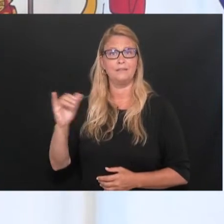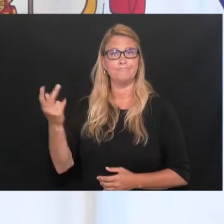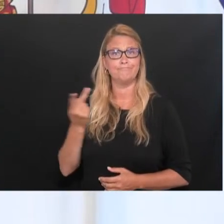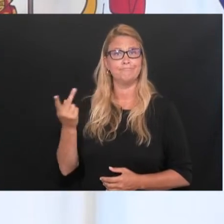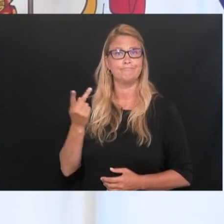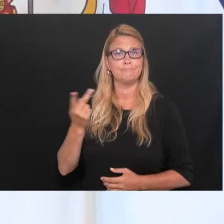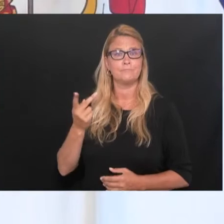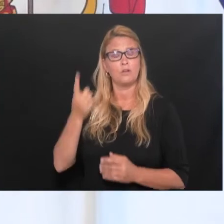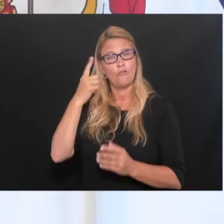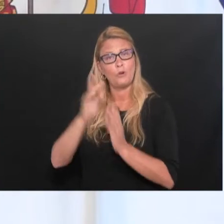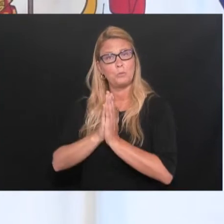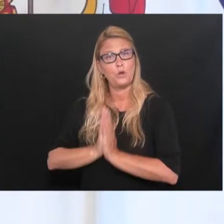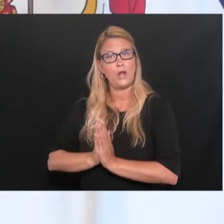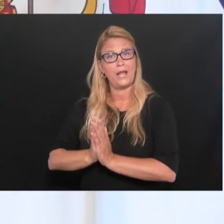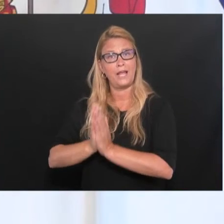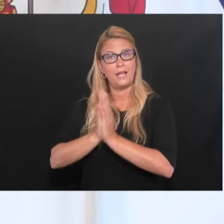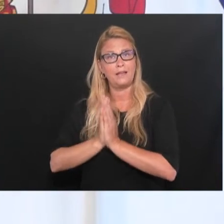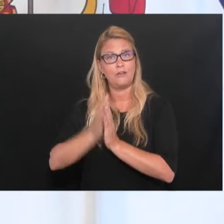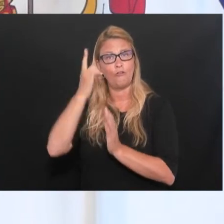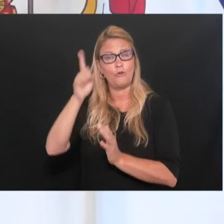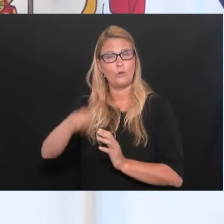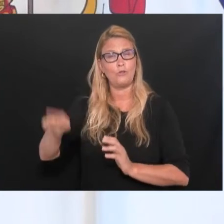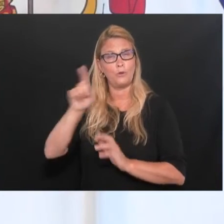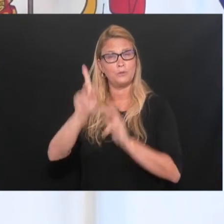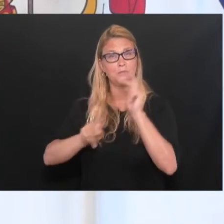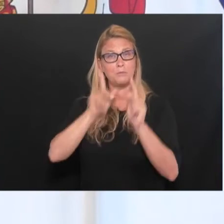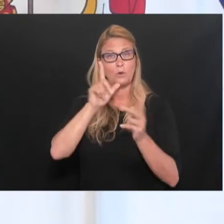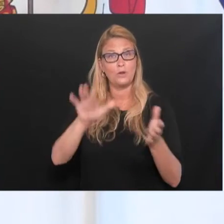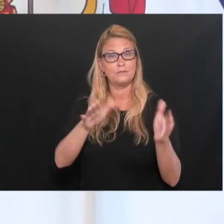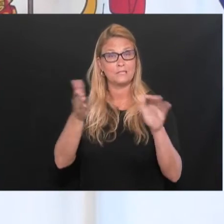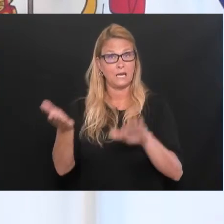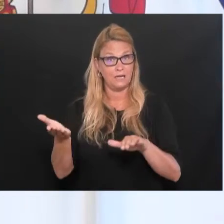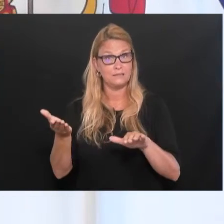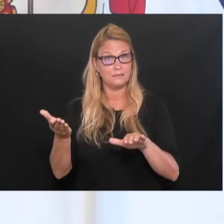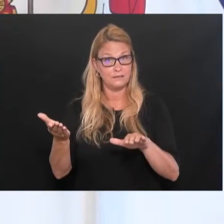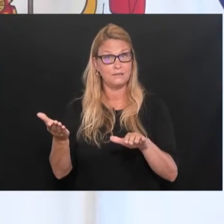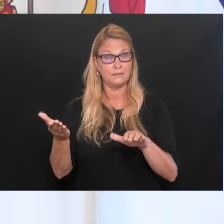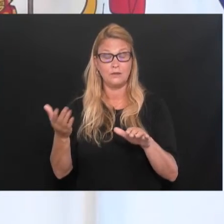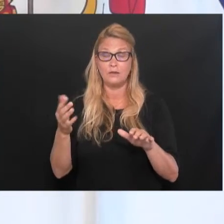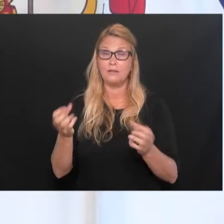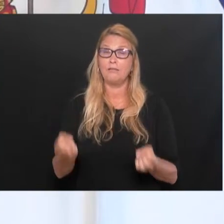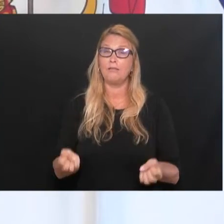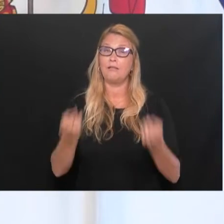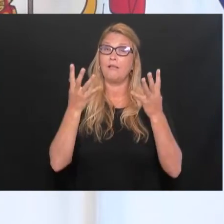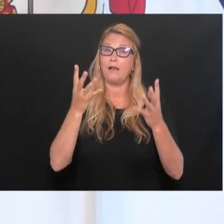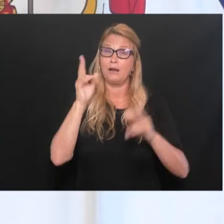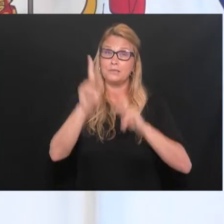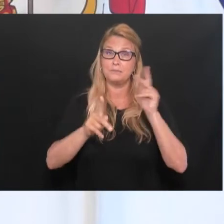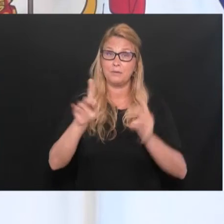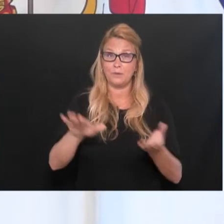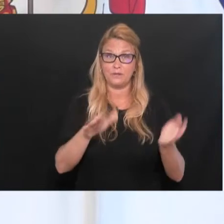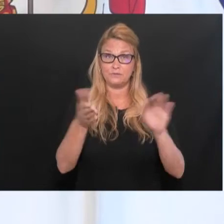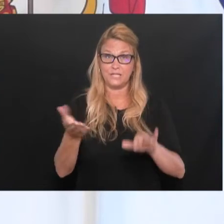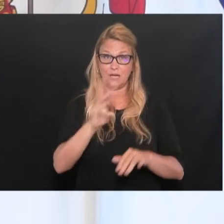absolutely, in prayer for all these great people. We've lost a lot of people in West Virginia.